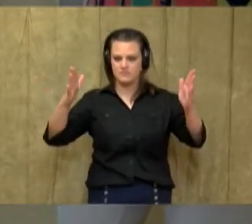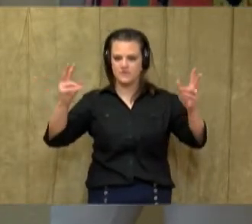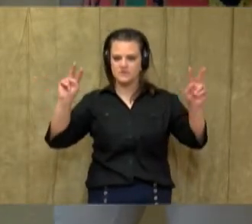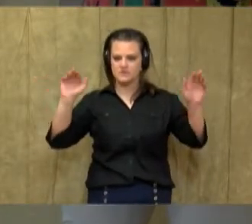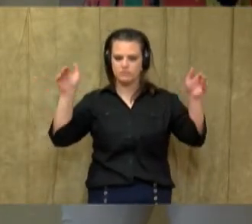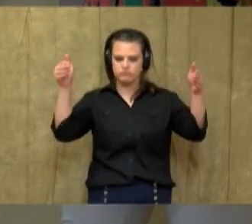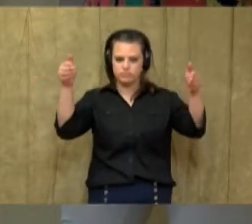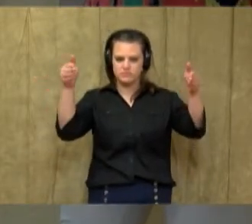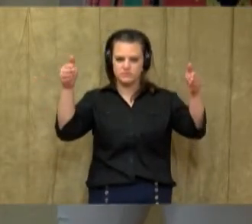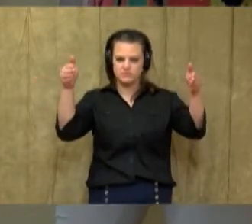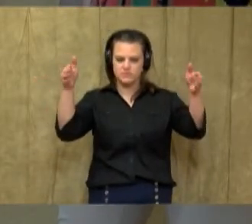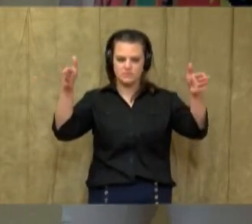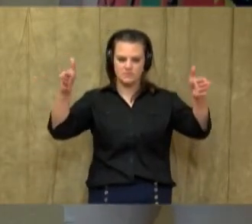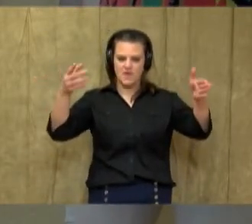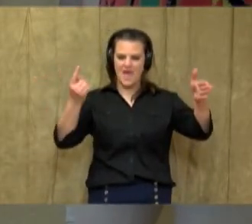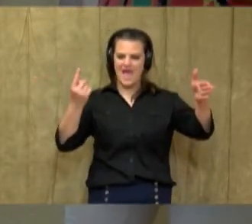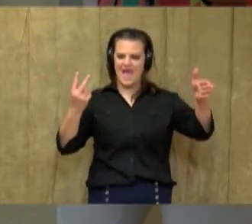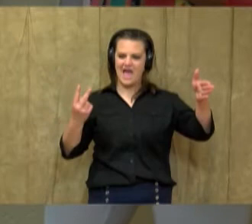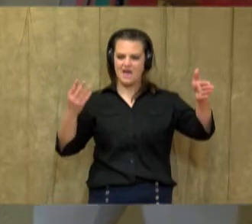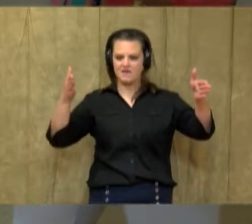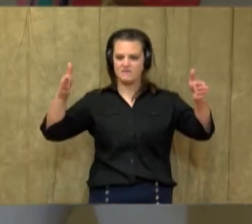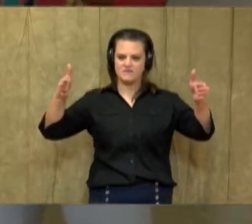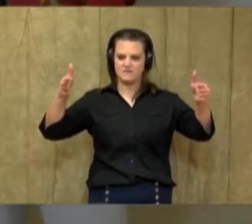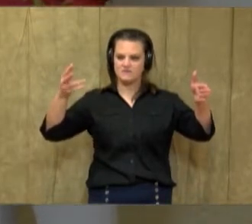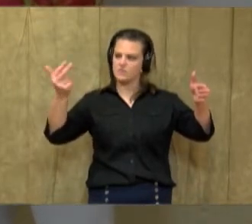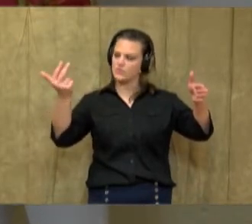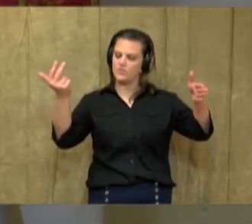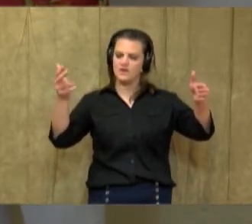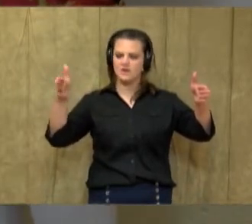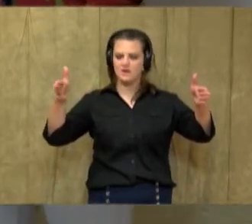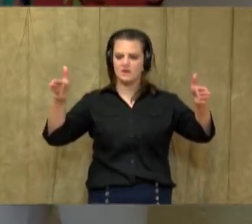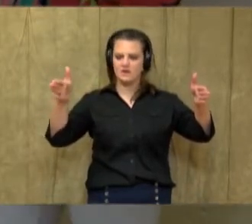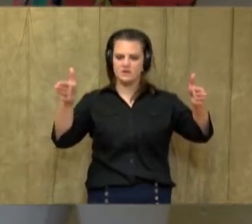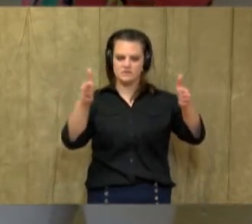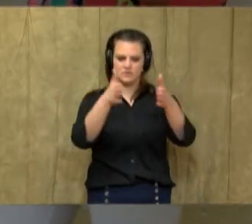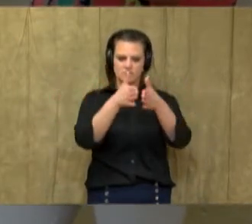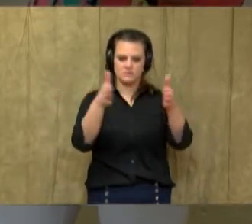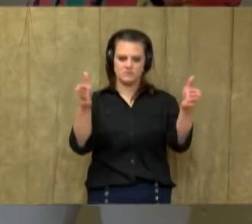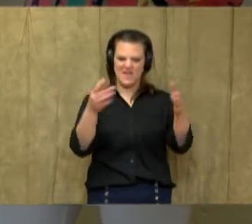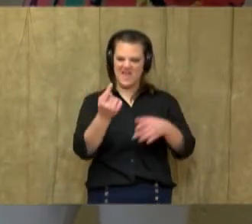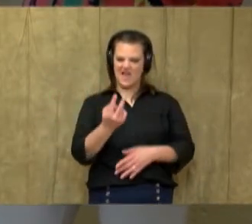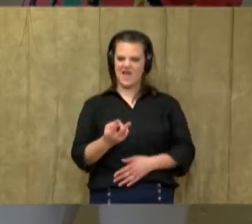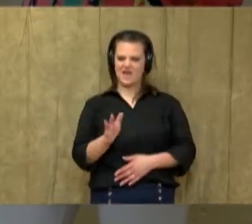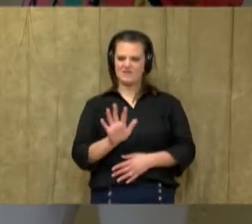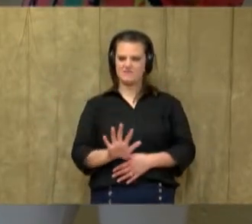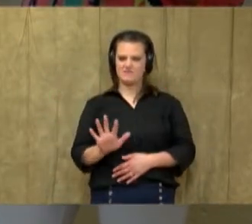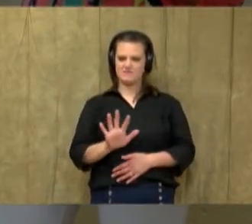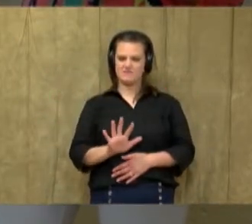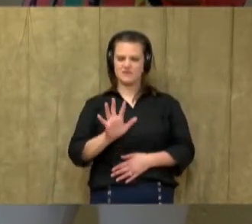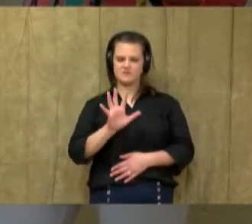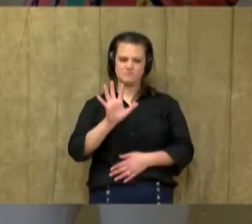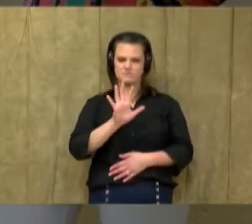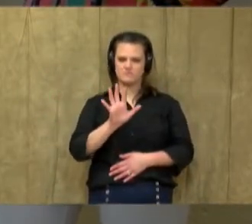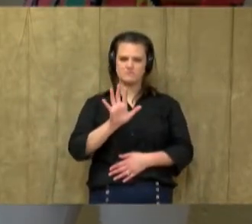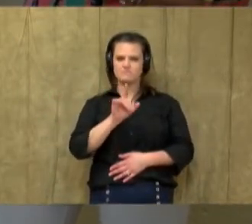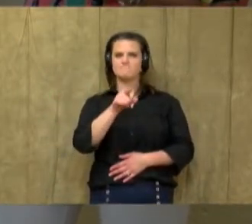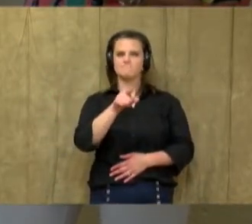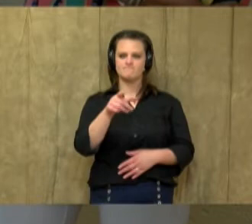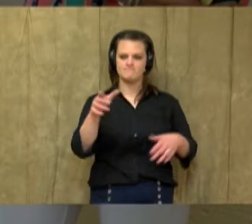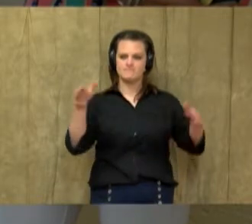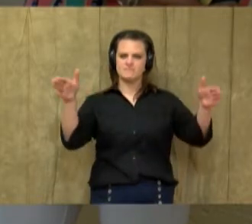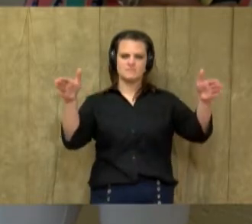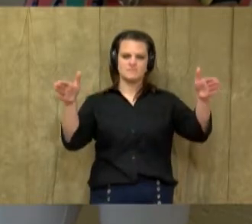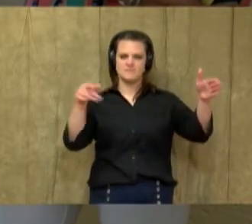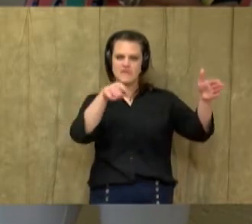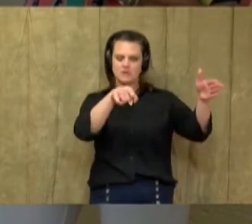at half of 3, look at this number line, and can you visually see where half